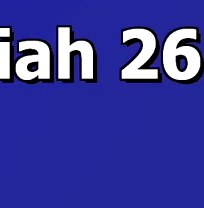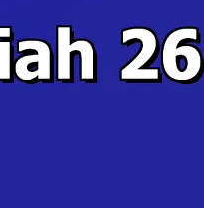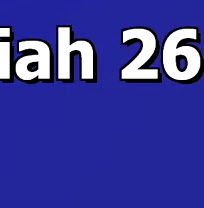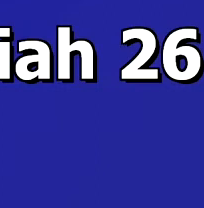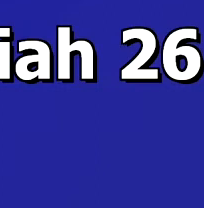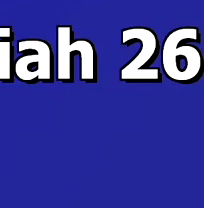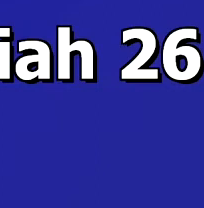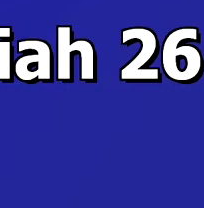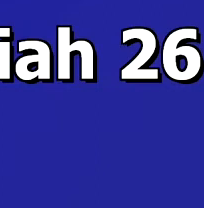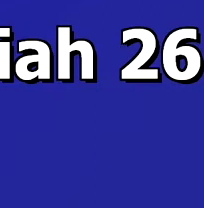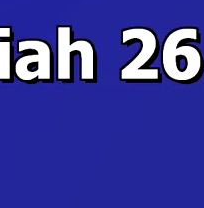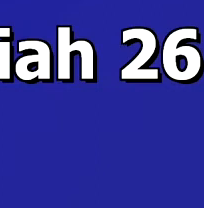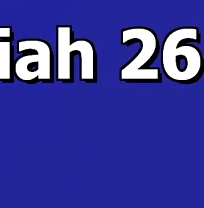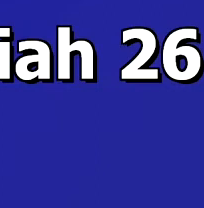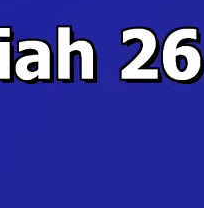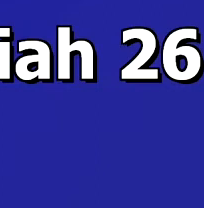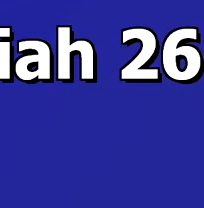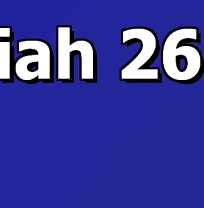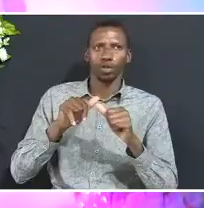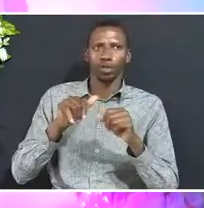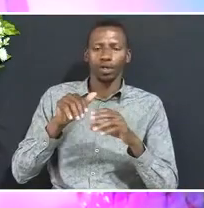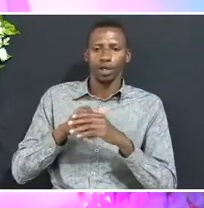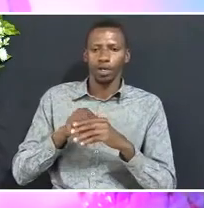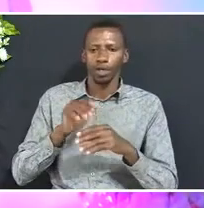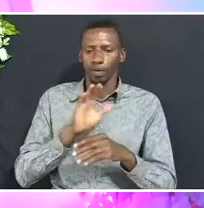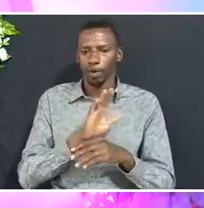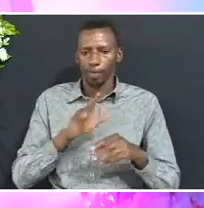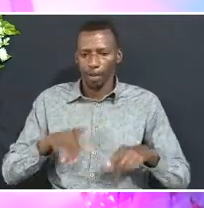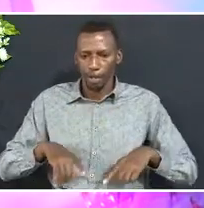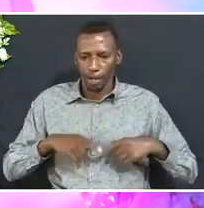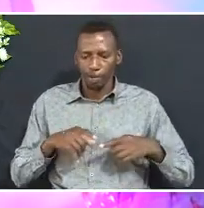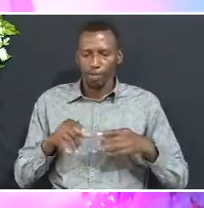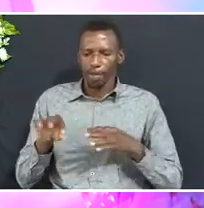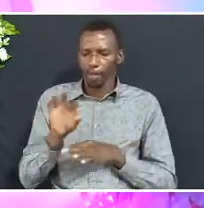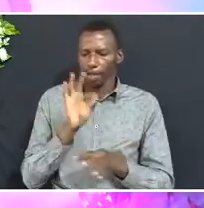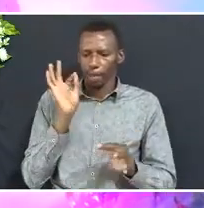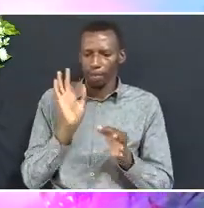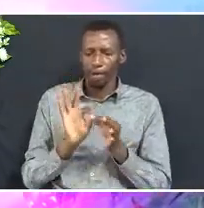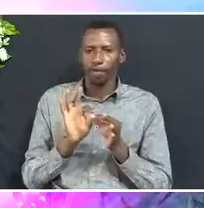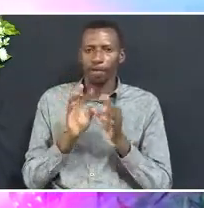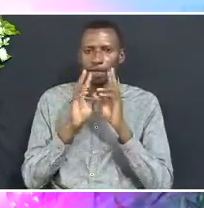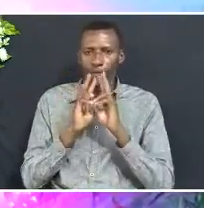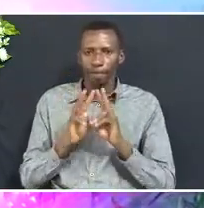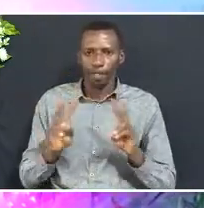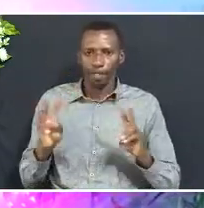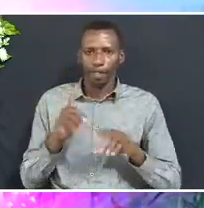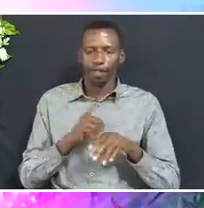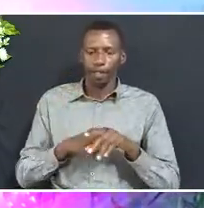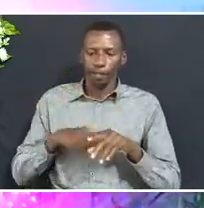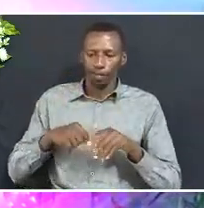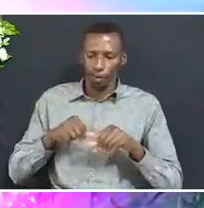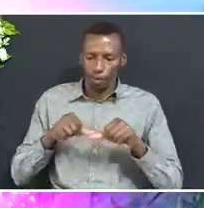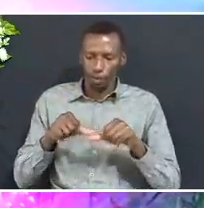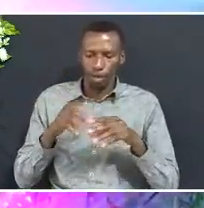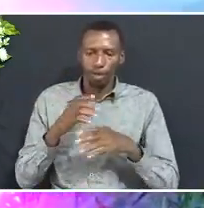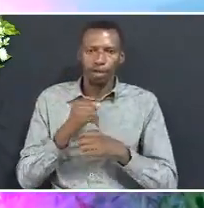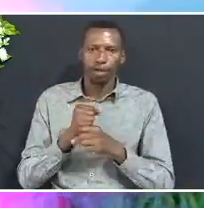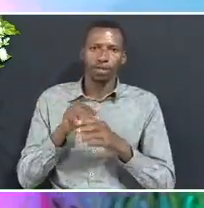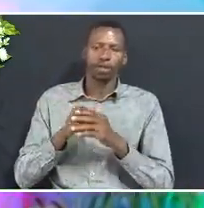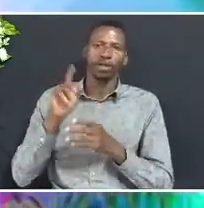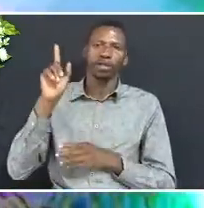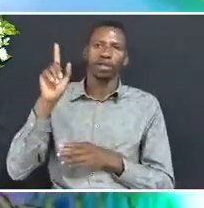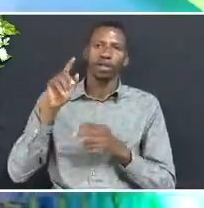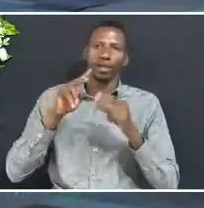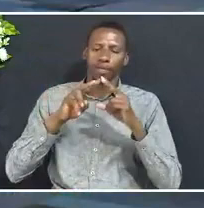calling into our respective lives in perfect peace if we keep on trusting in him